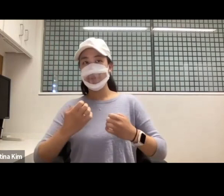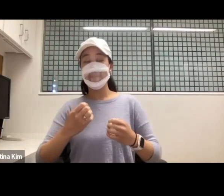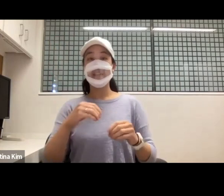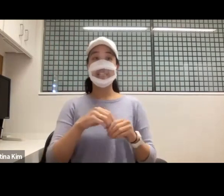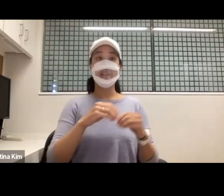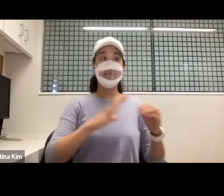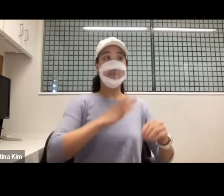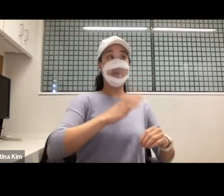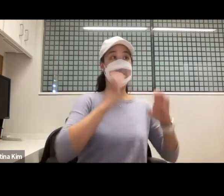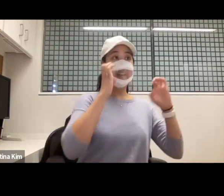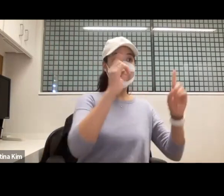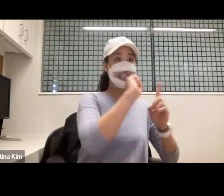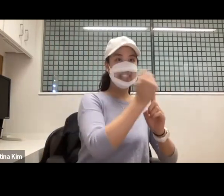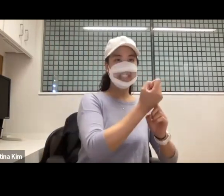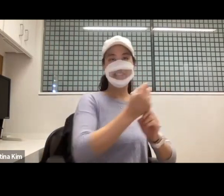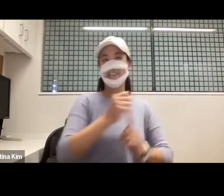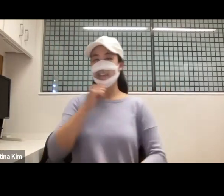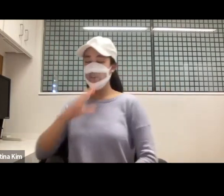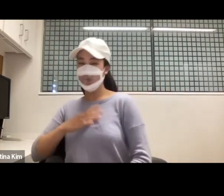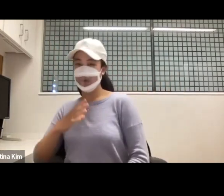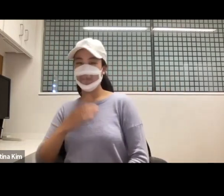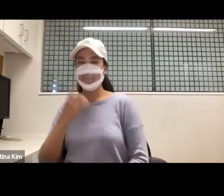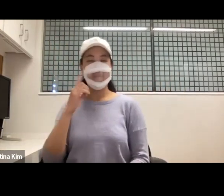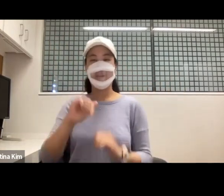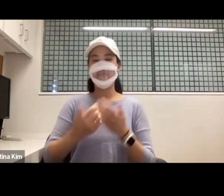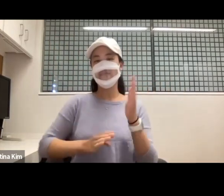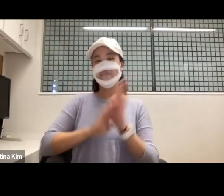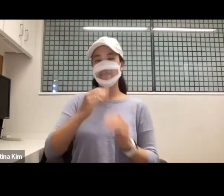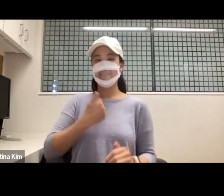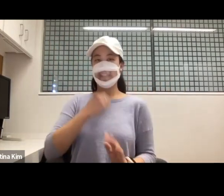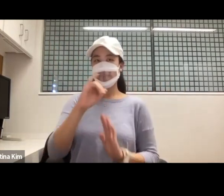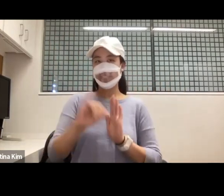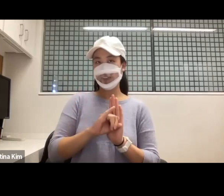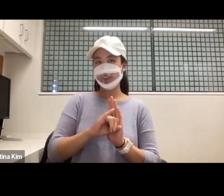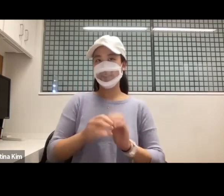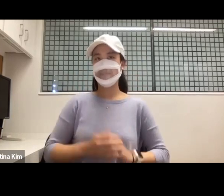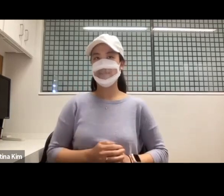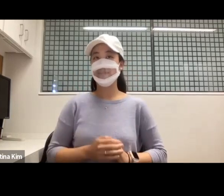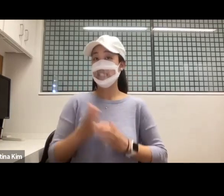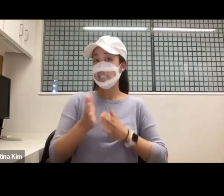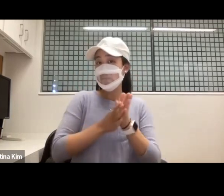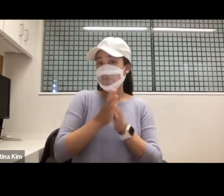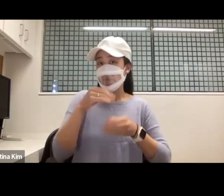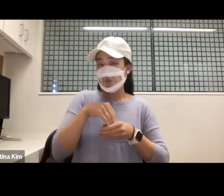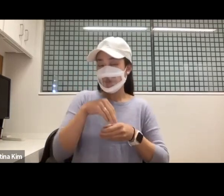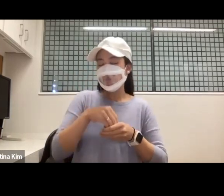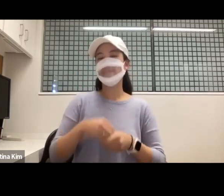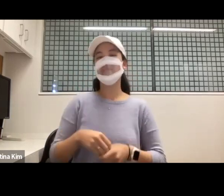cognition and emotion in formal and informal education to develop